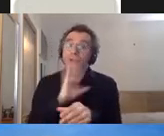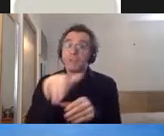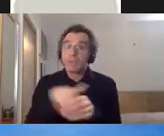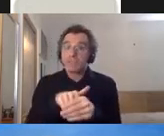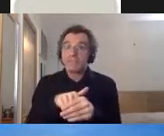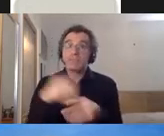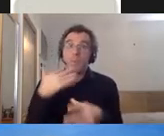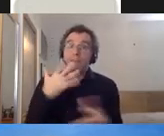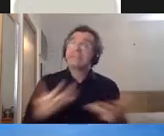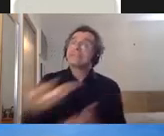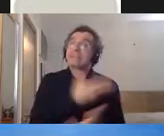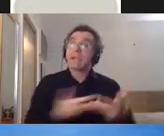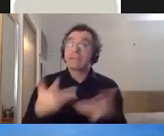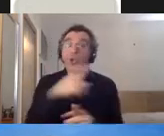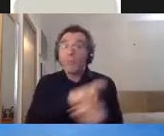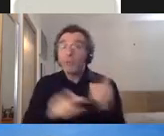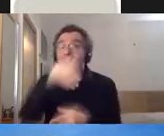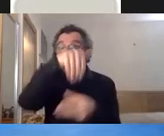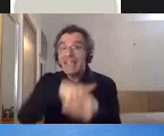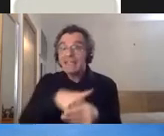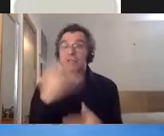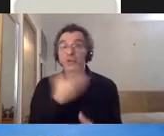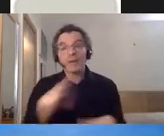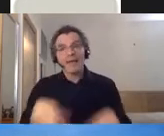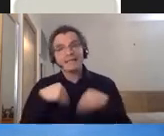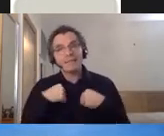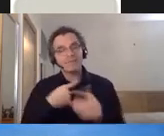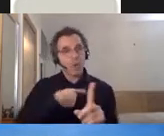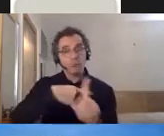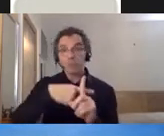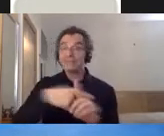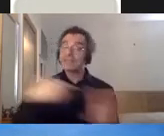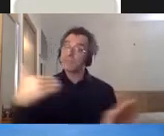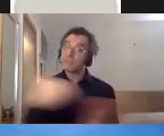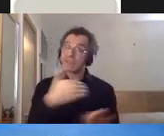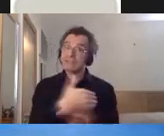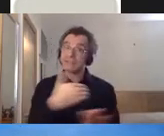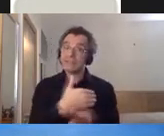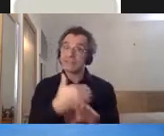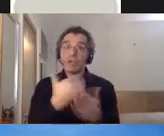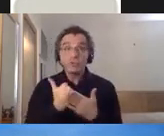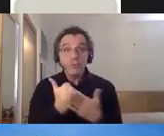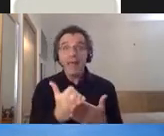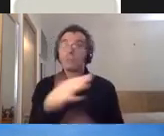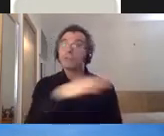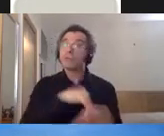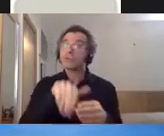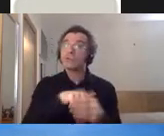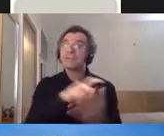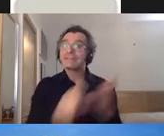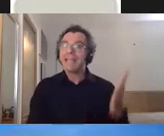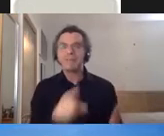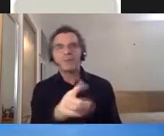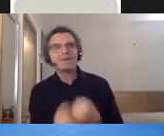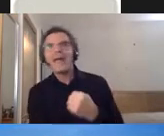discussing the issue of community in schools, conceded that positive practices to help disabled children's social inclusion were ad hoc